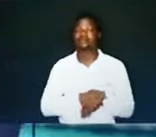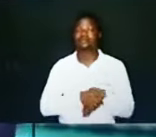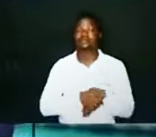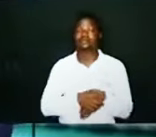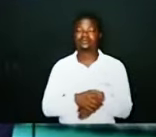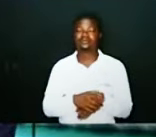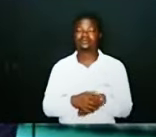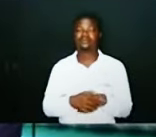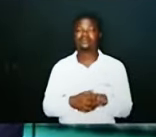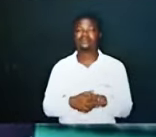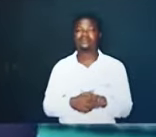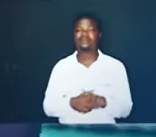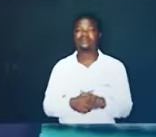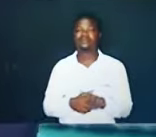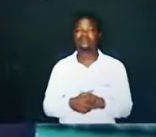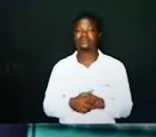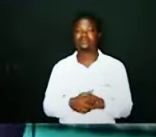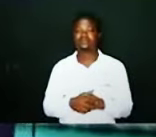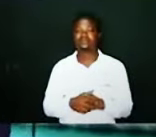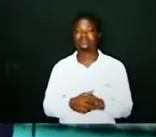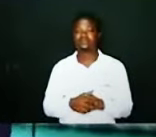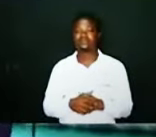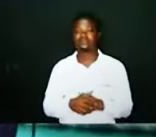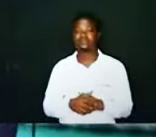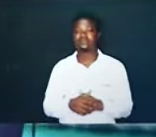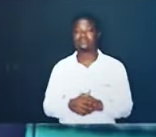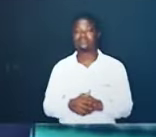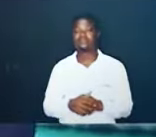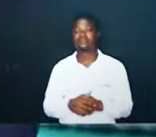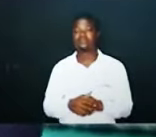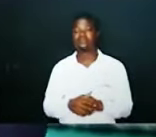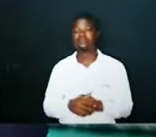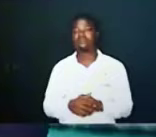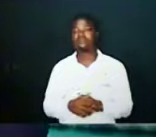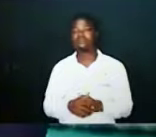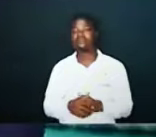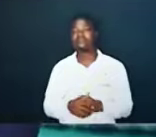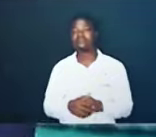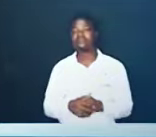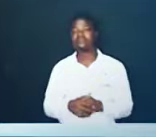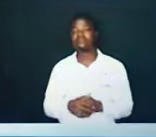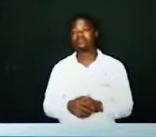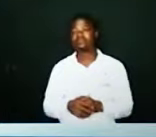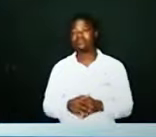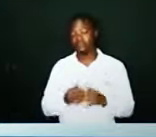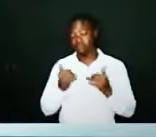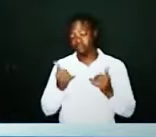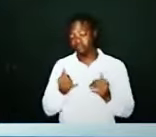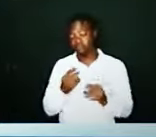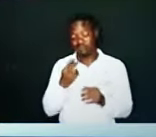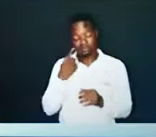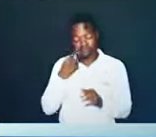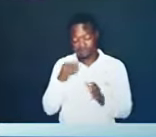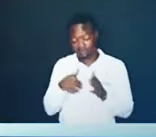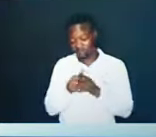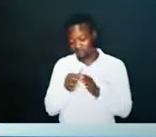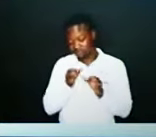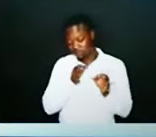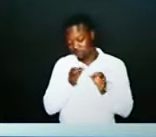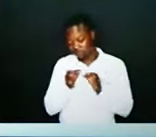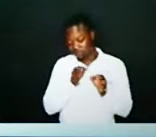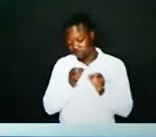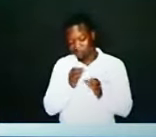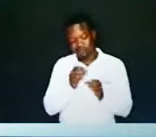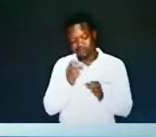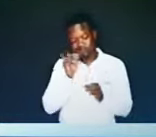bra, or say you the phone in. But let's listen to how he described the Israelites living in